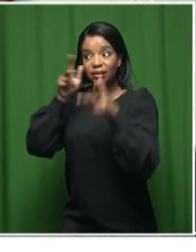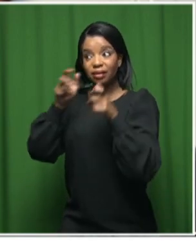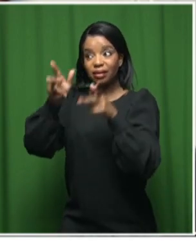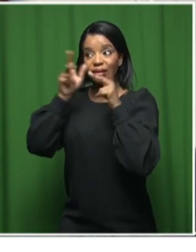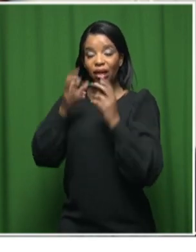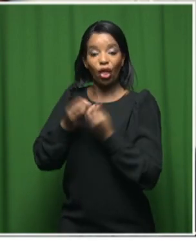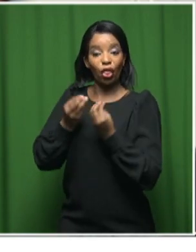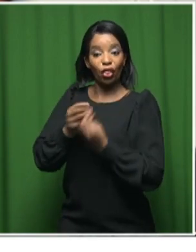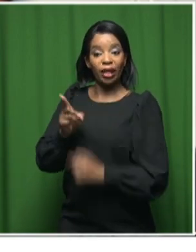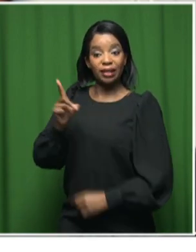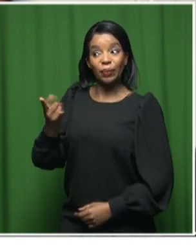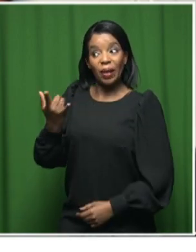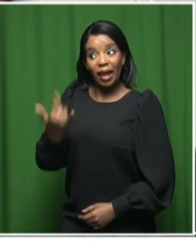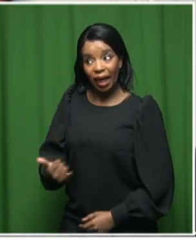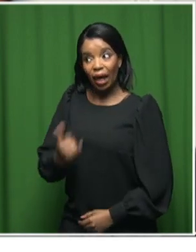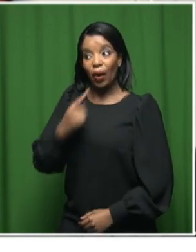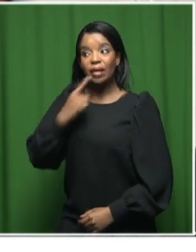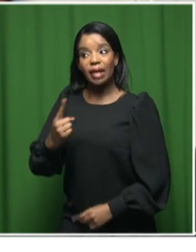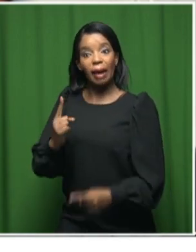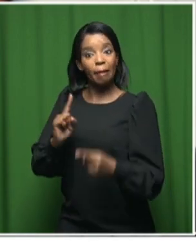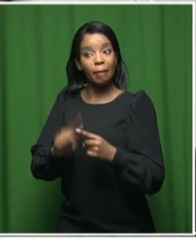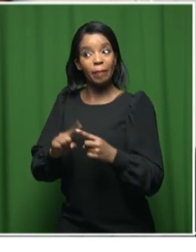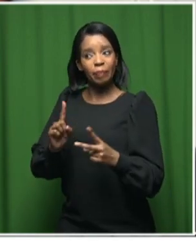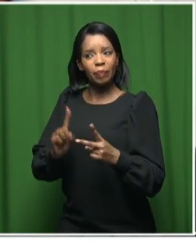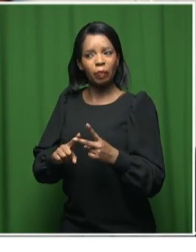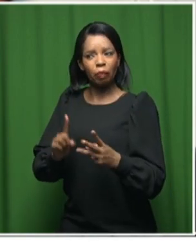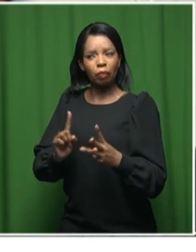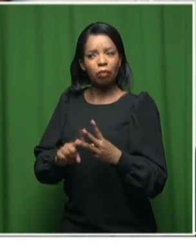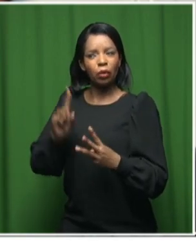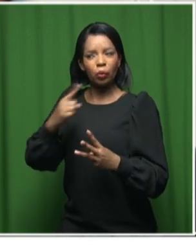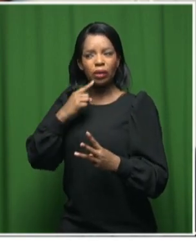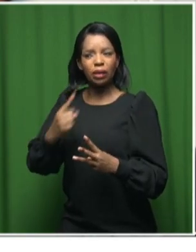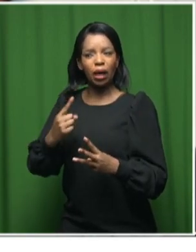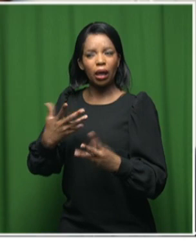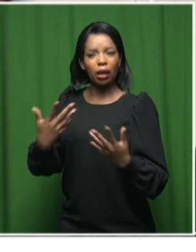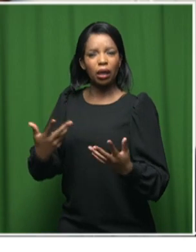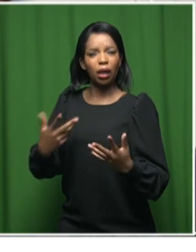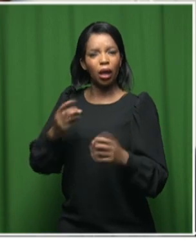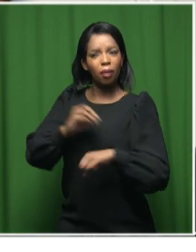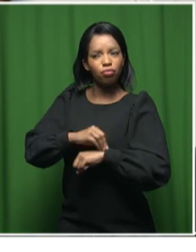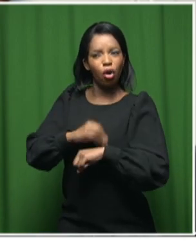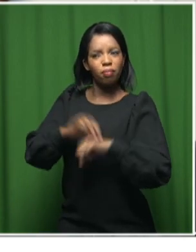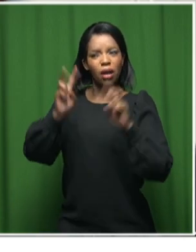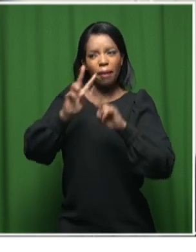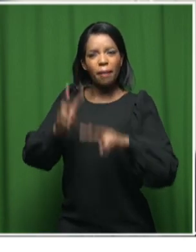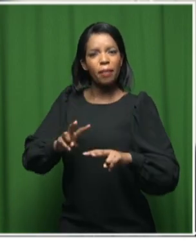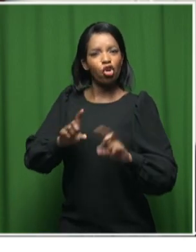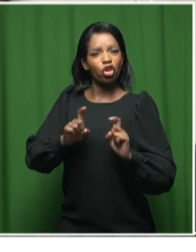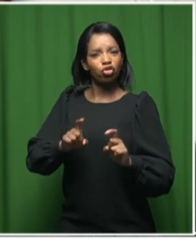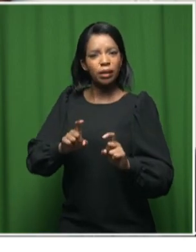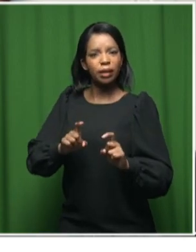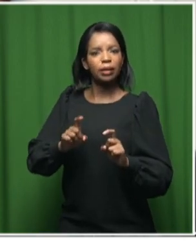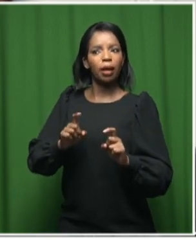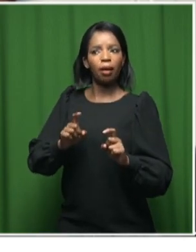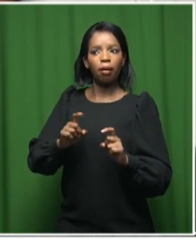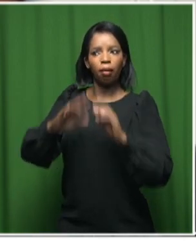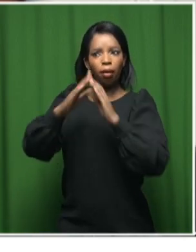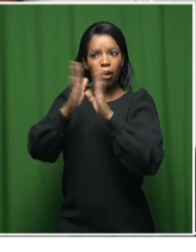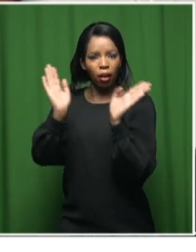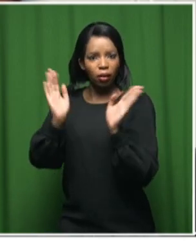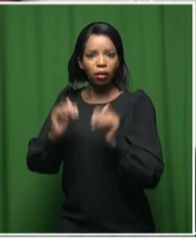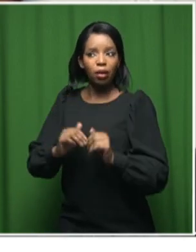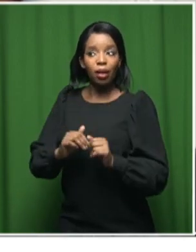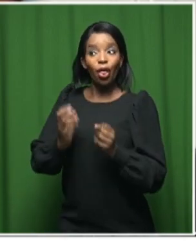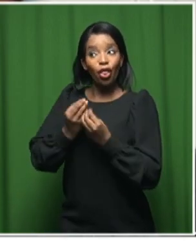mentioned, energy, the geopolitical situation elsewhere, all of those that you